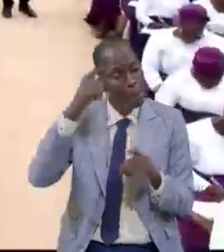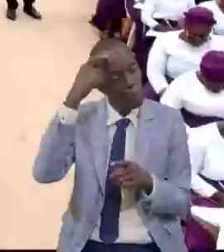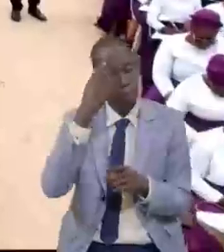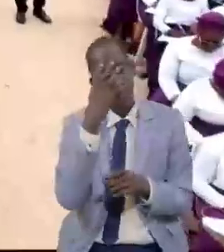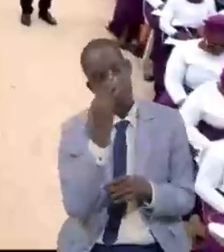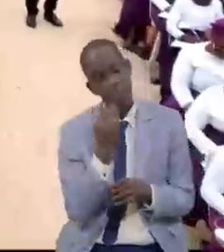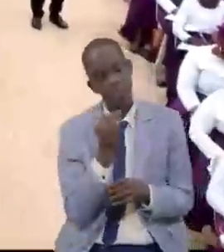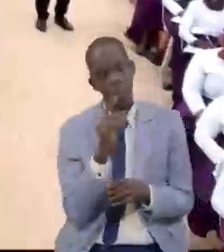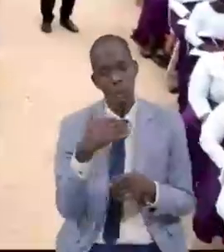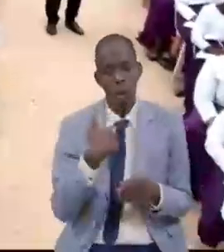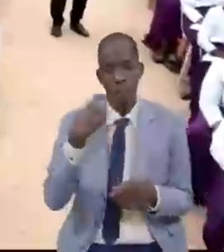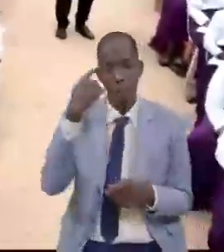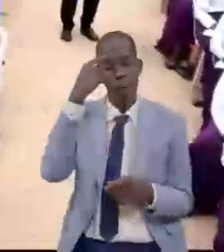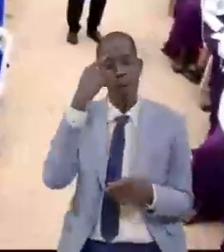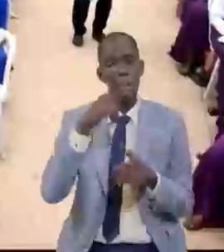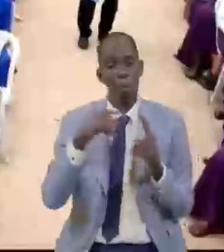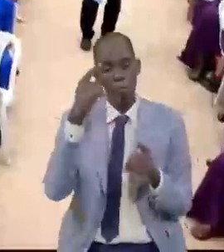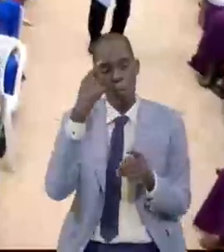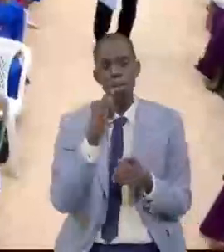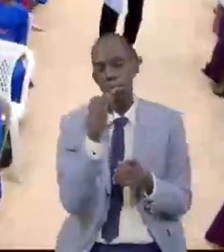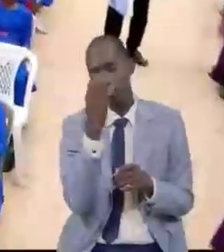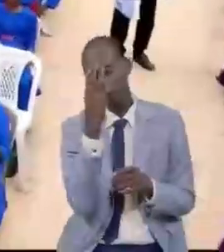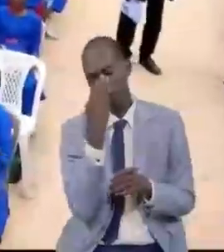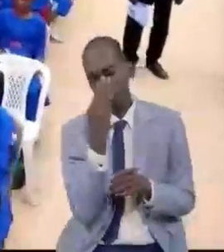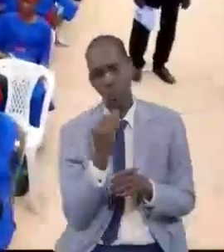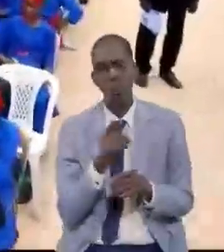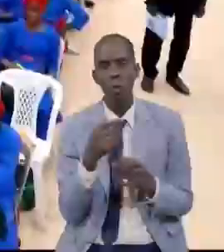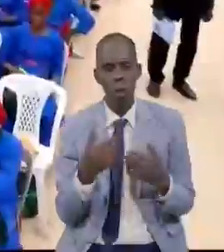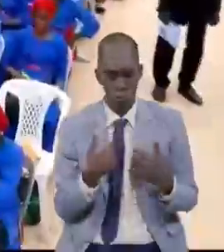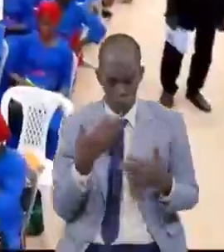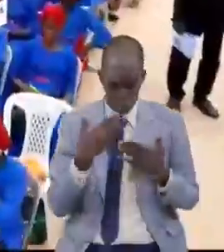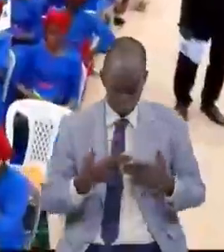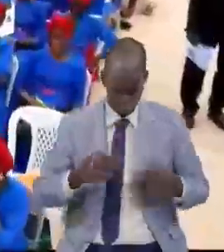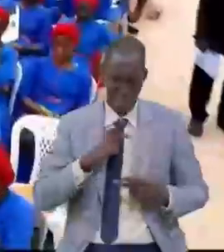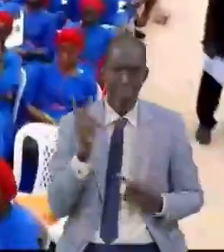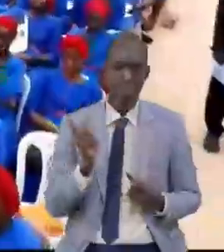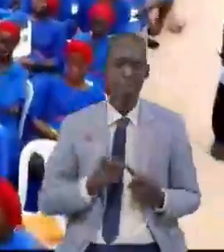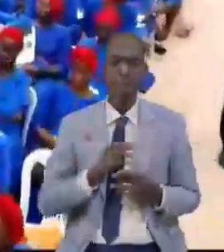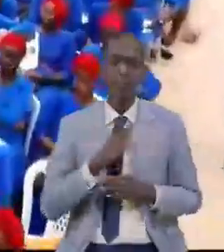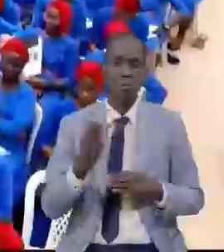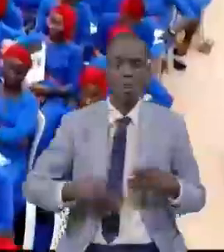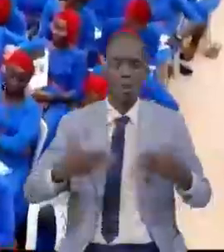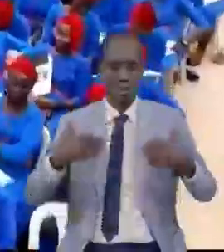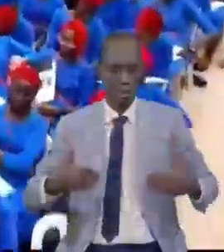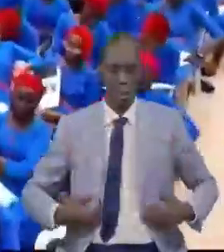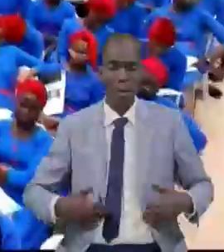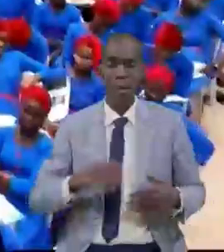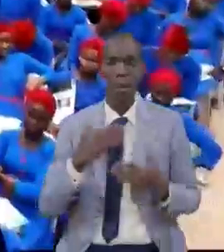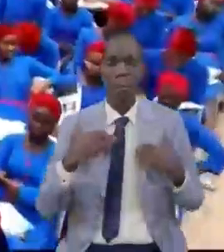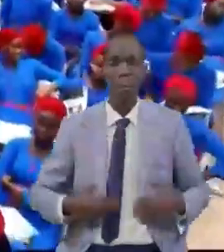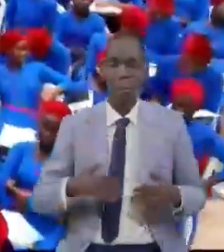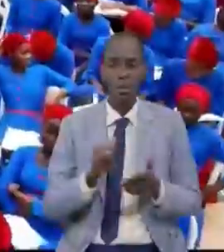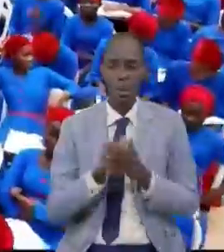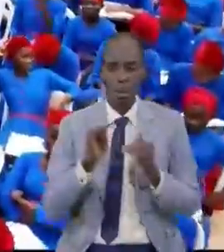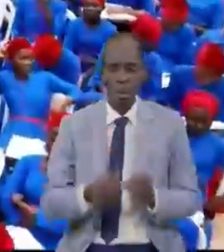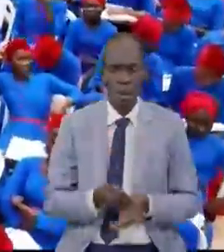sleeping. You have an able body. A body that can carry you from here to there,